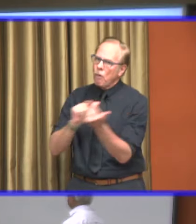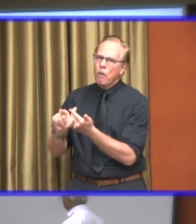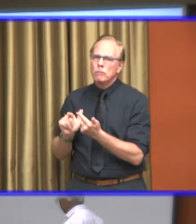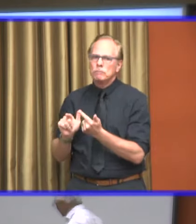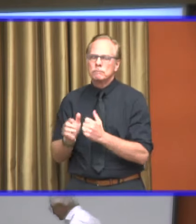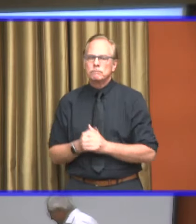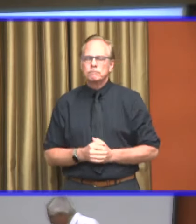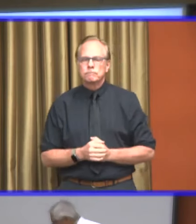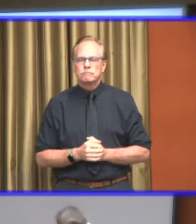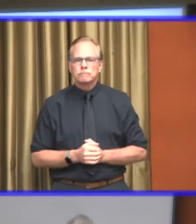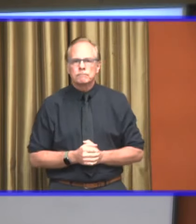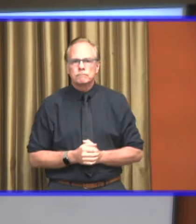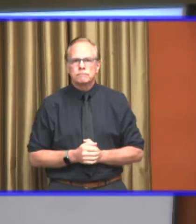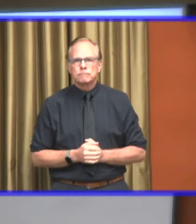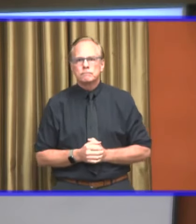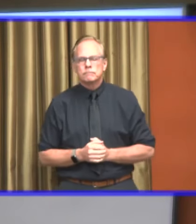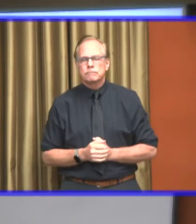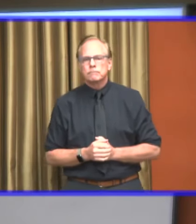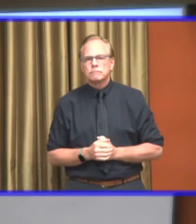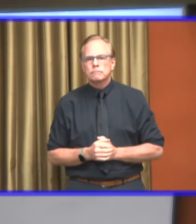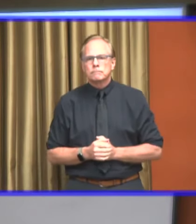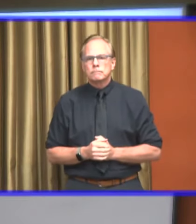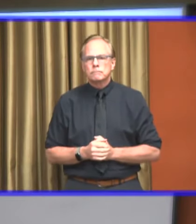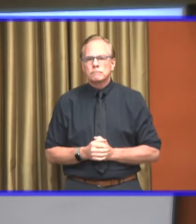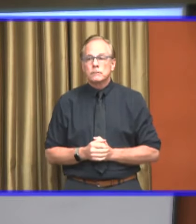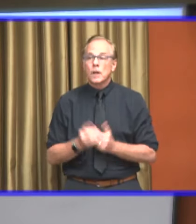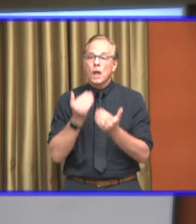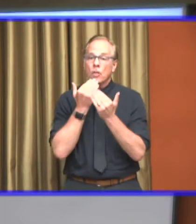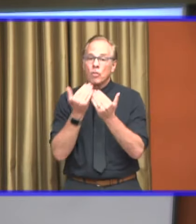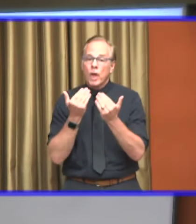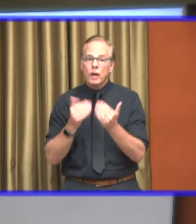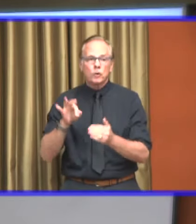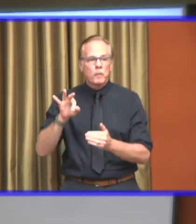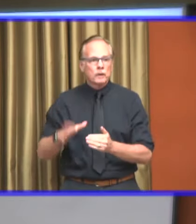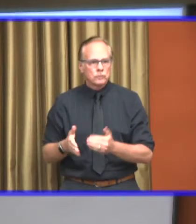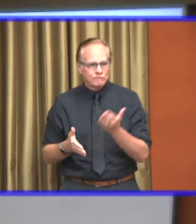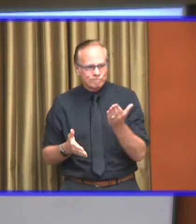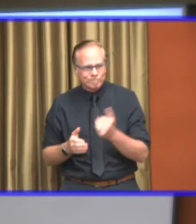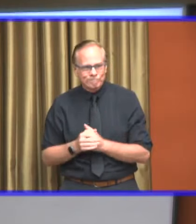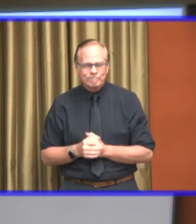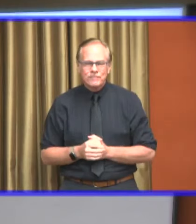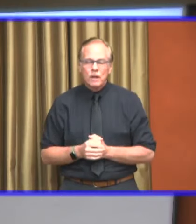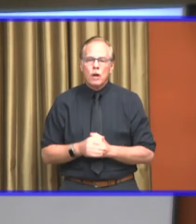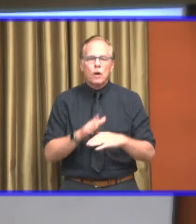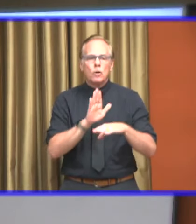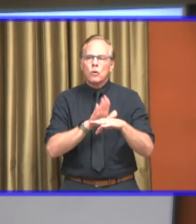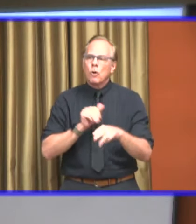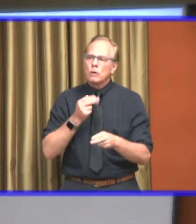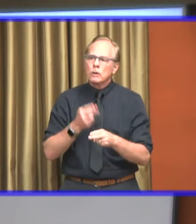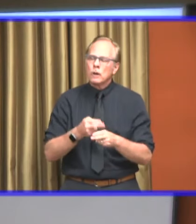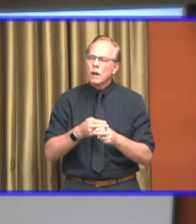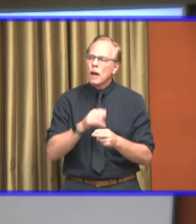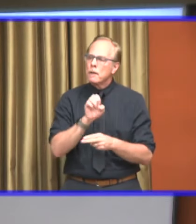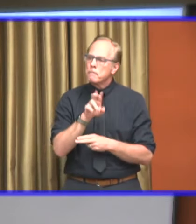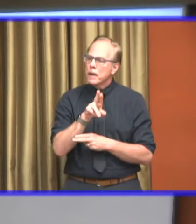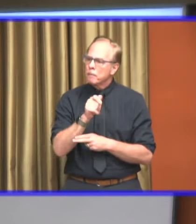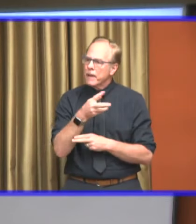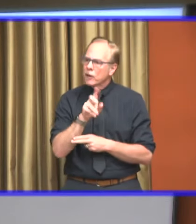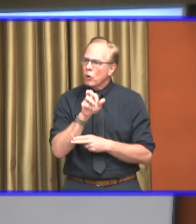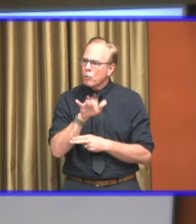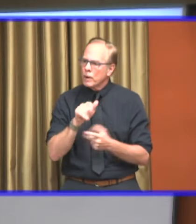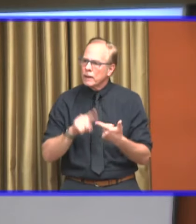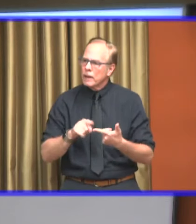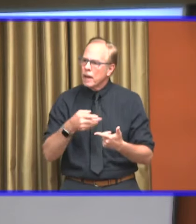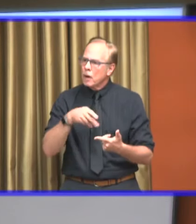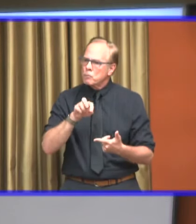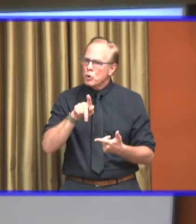for all. All right. Thank you, Pastor. Please call roll. Mayor Mangarelli, Here. Mayor Pro